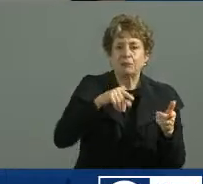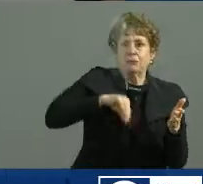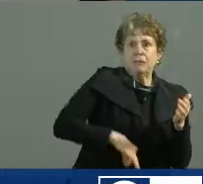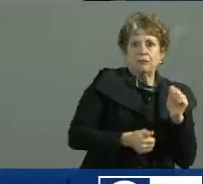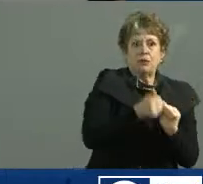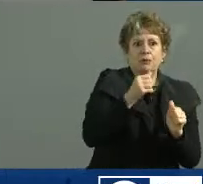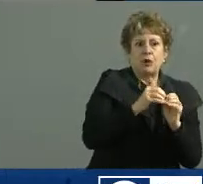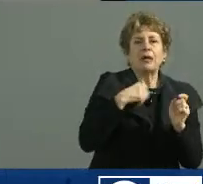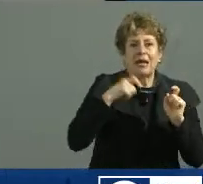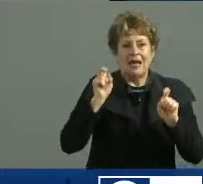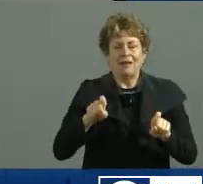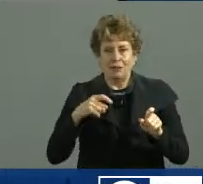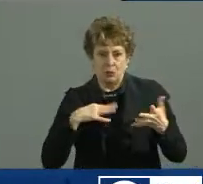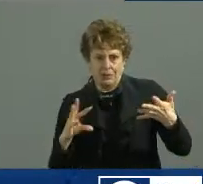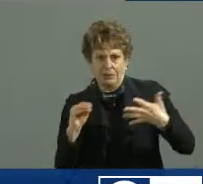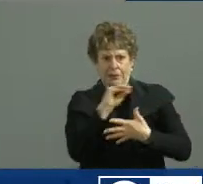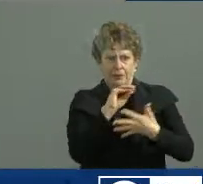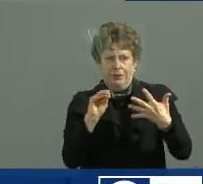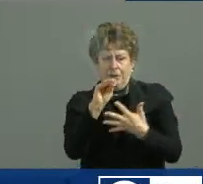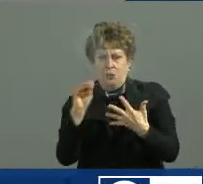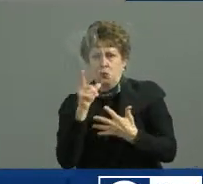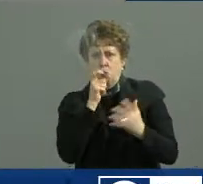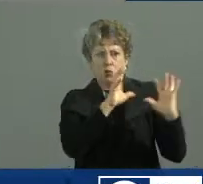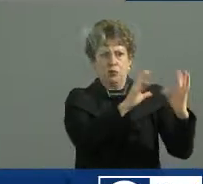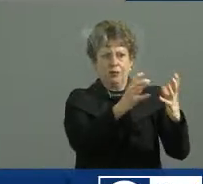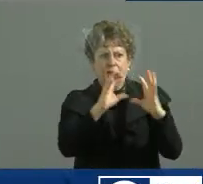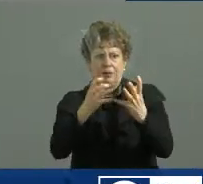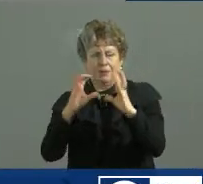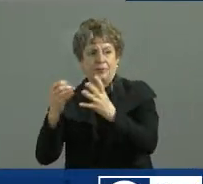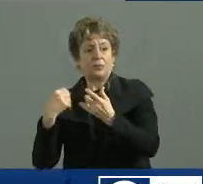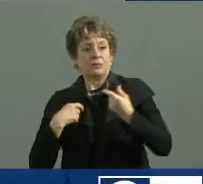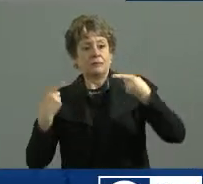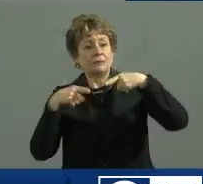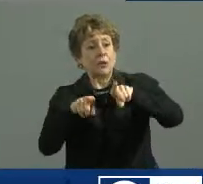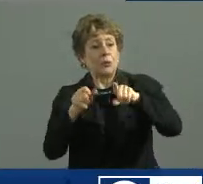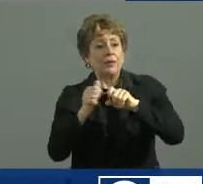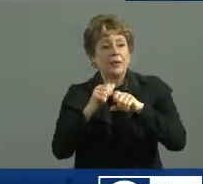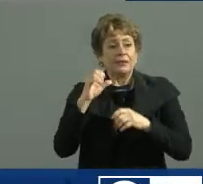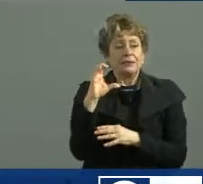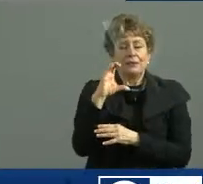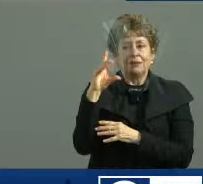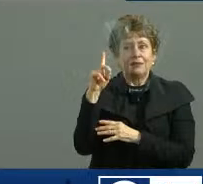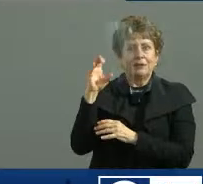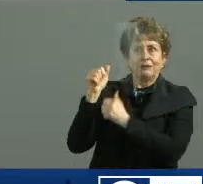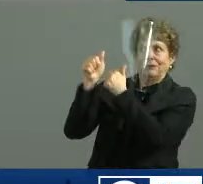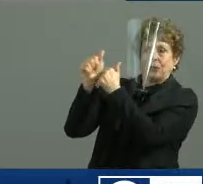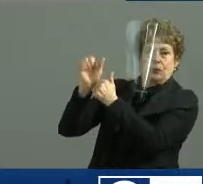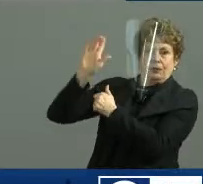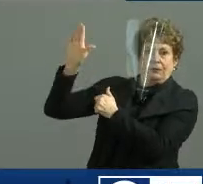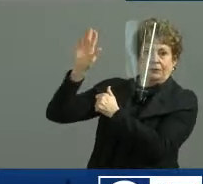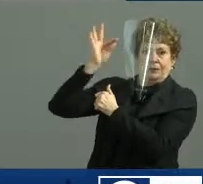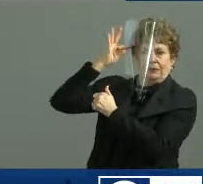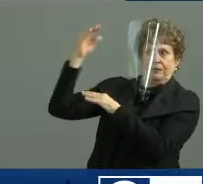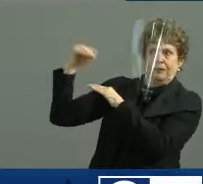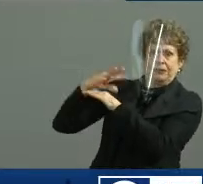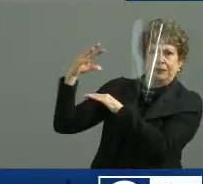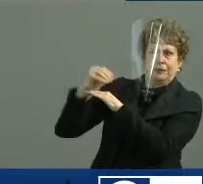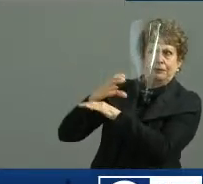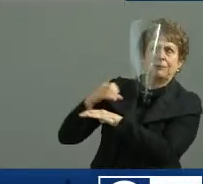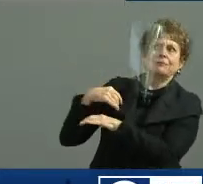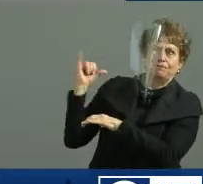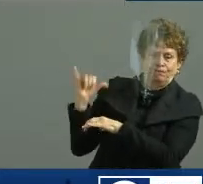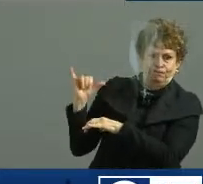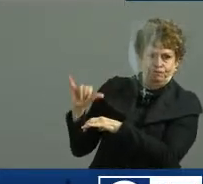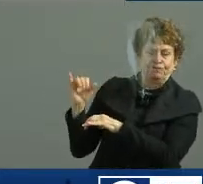vaccine. That recommendation was in line with the Centers for Disease Control and Prevention's Advisory Committee on Immunization